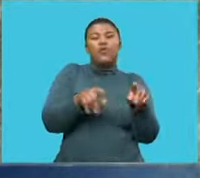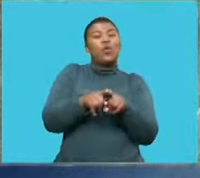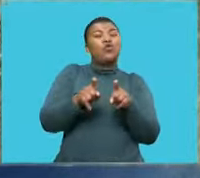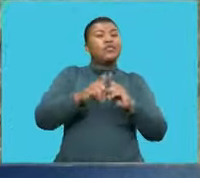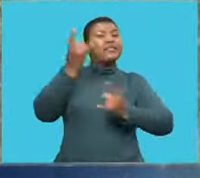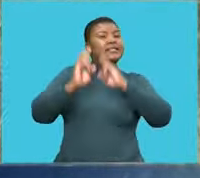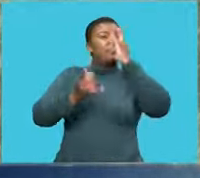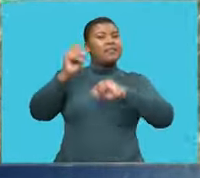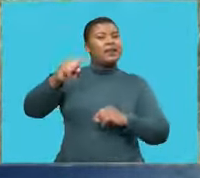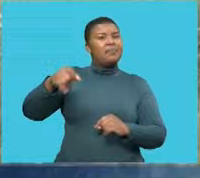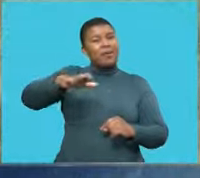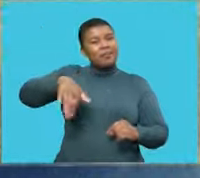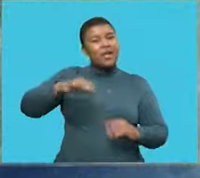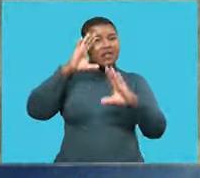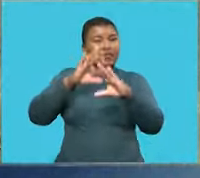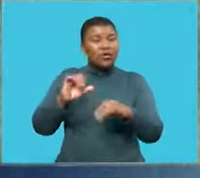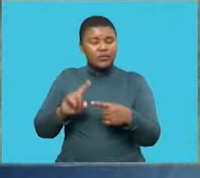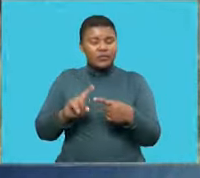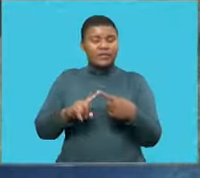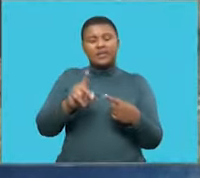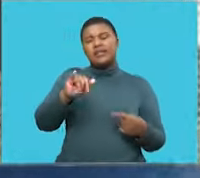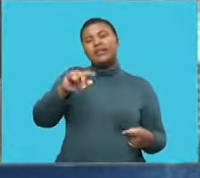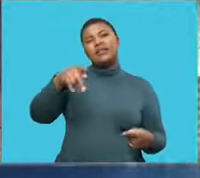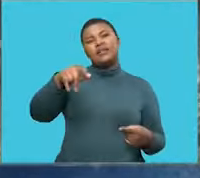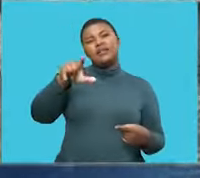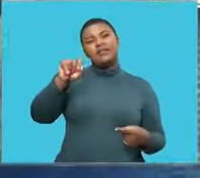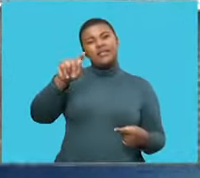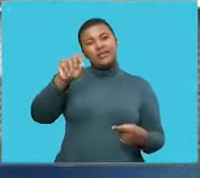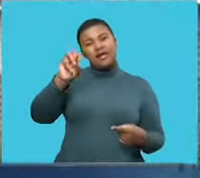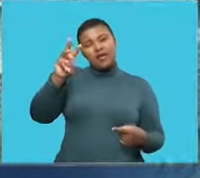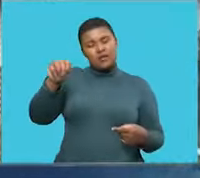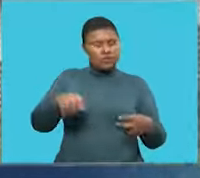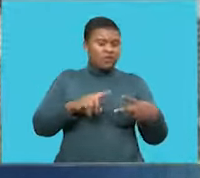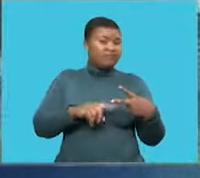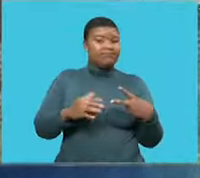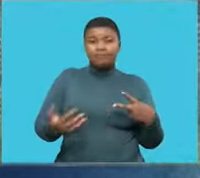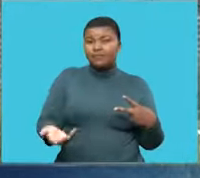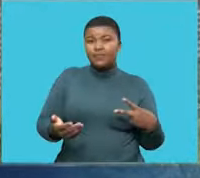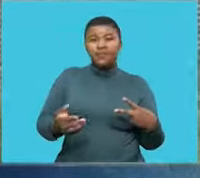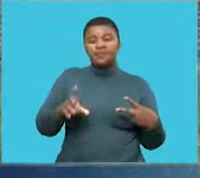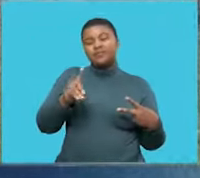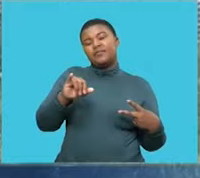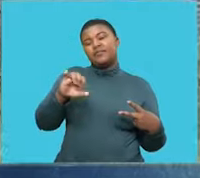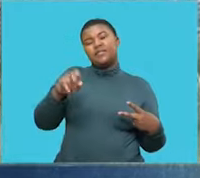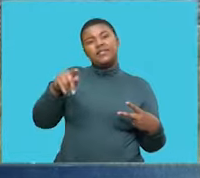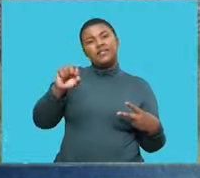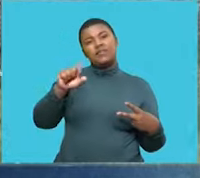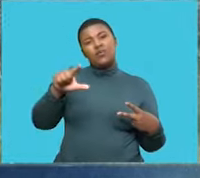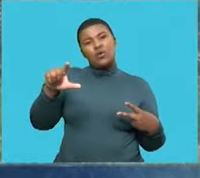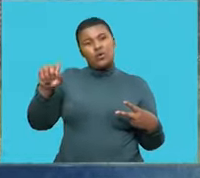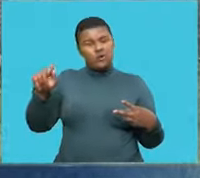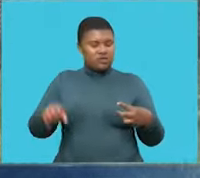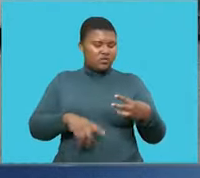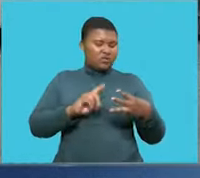looking at areas like your clip down in soweto areas like deep slot kaya sand